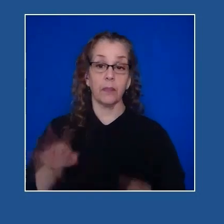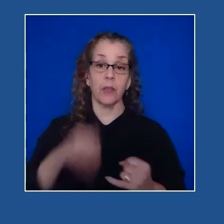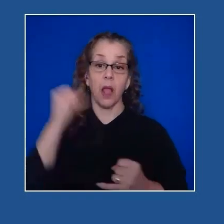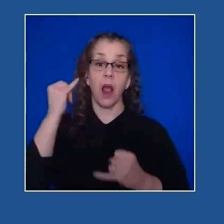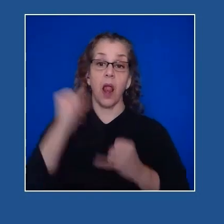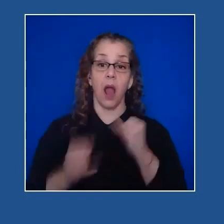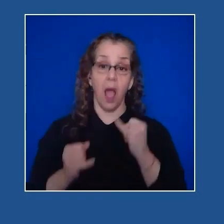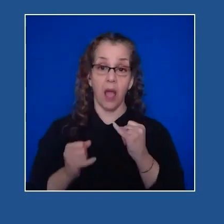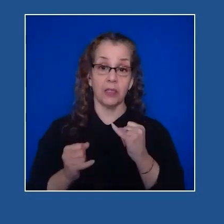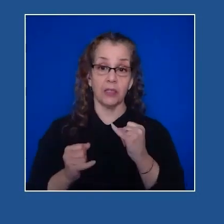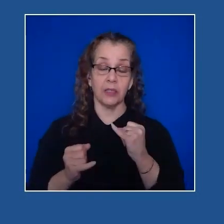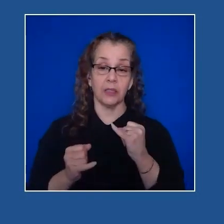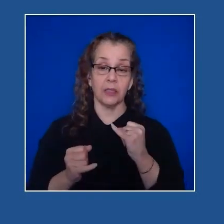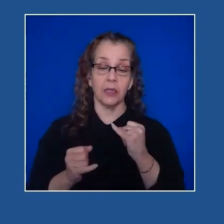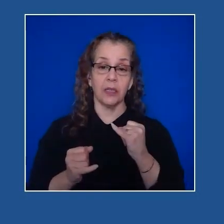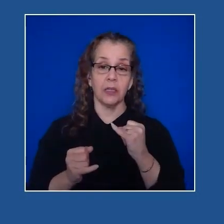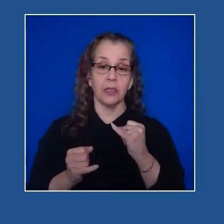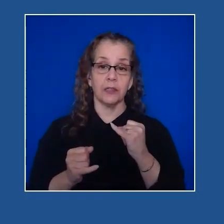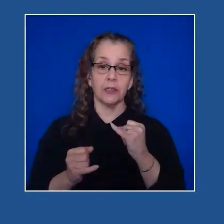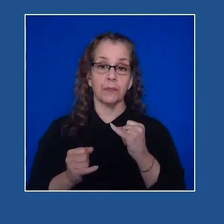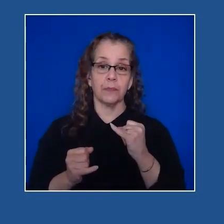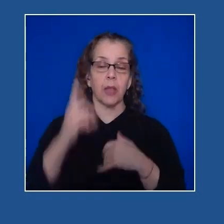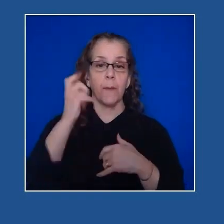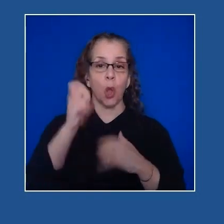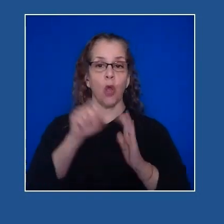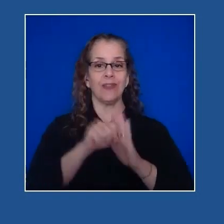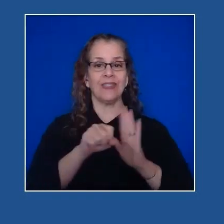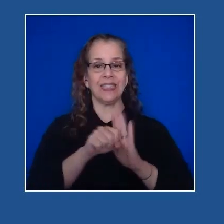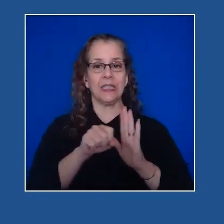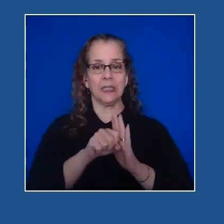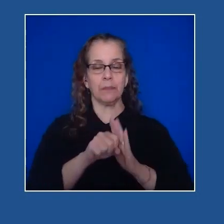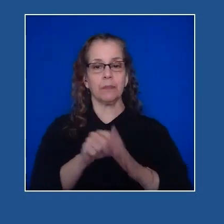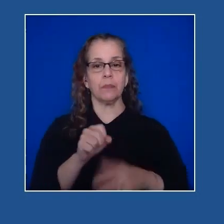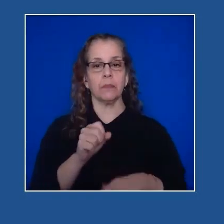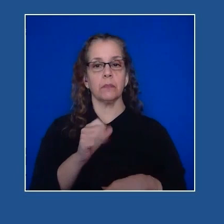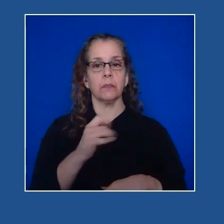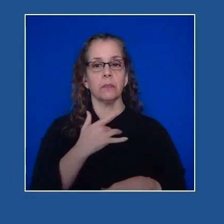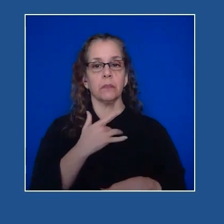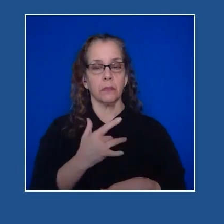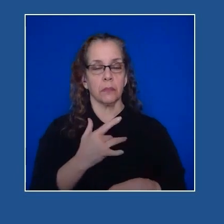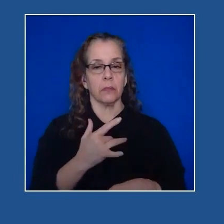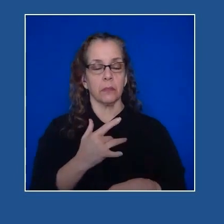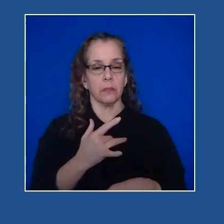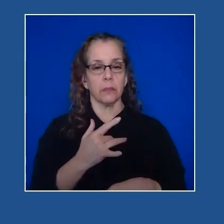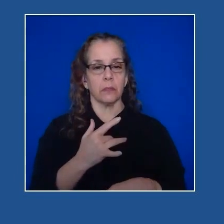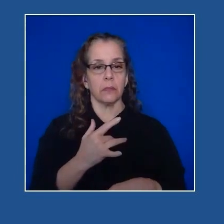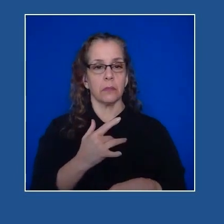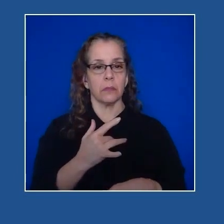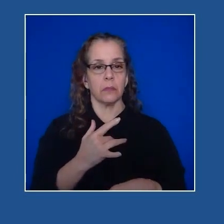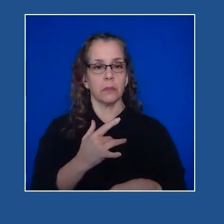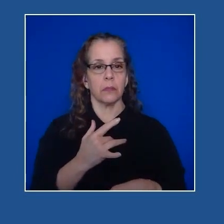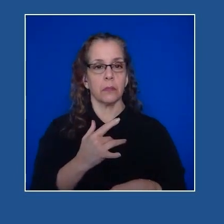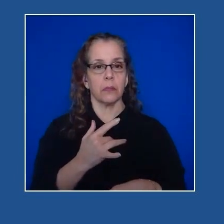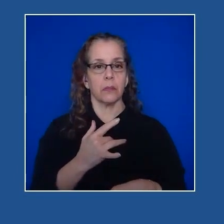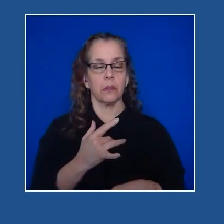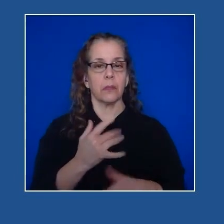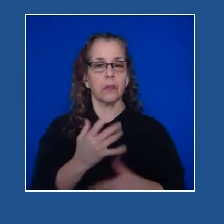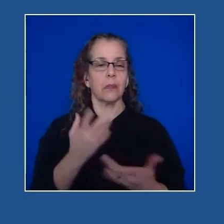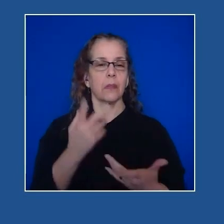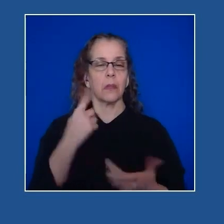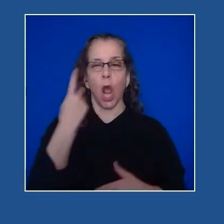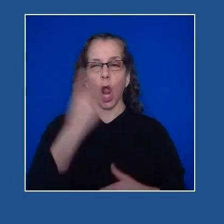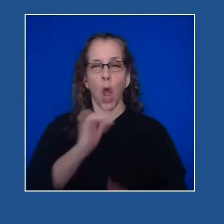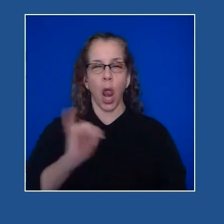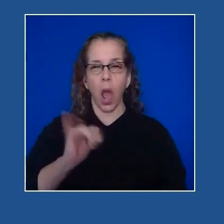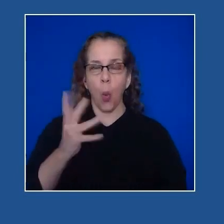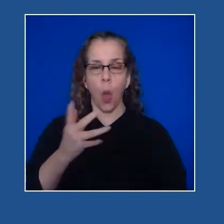these externalized symptoms, they translate in daily life, such as reckless driving, or